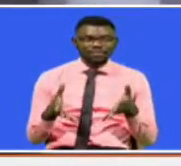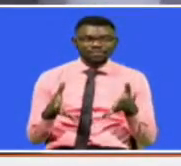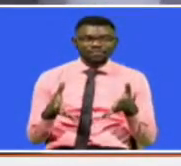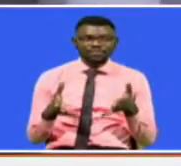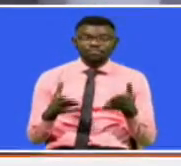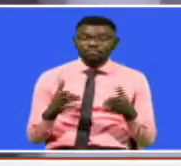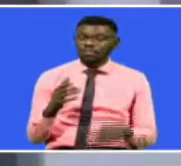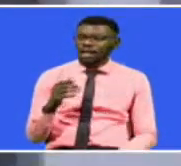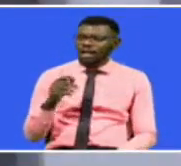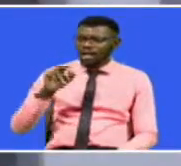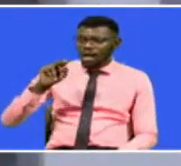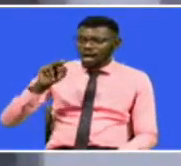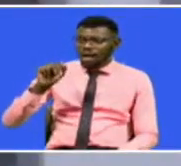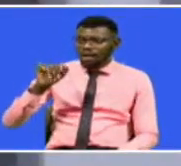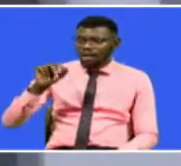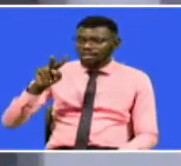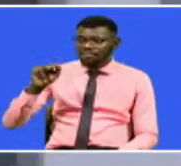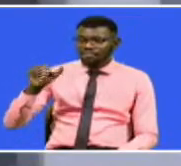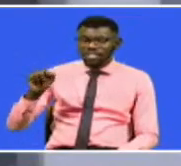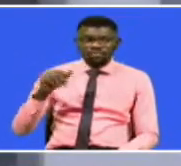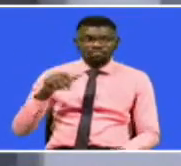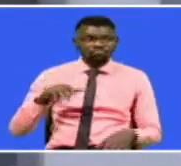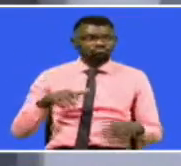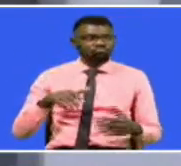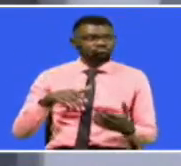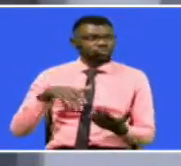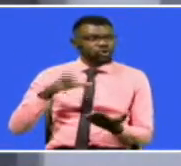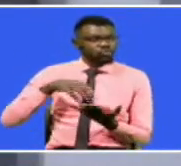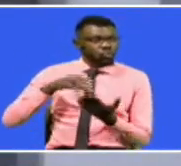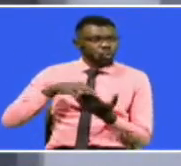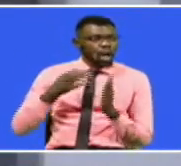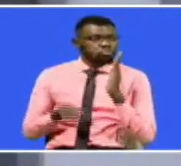chain Naivas Supermarket has relaunched his Naivas Nyayo Embakasi outlet in a